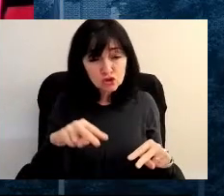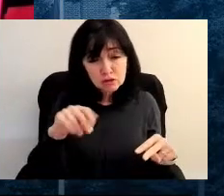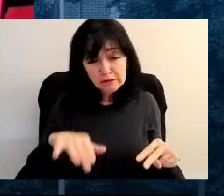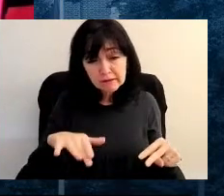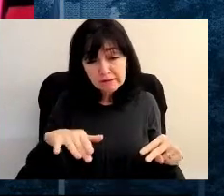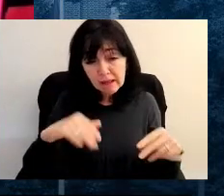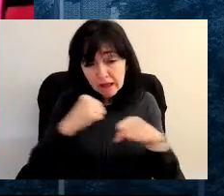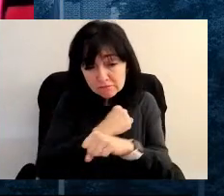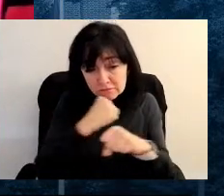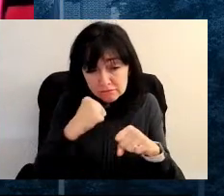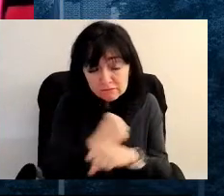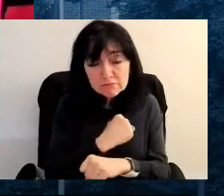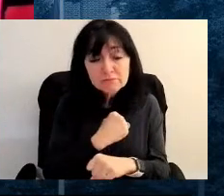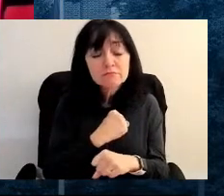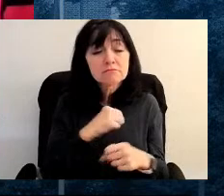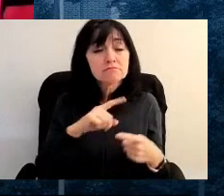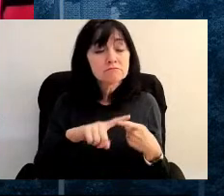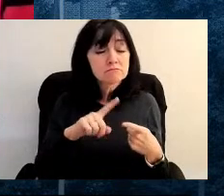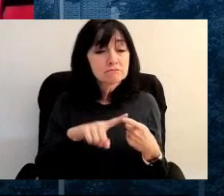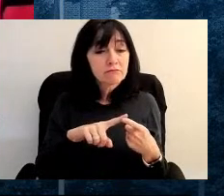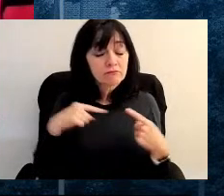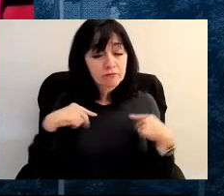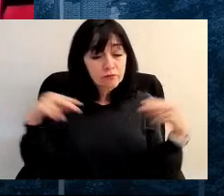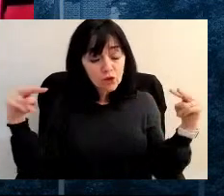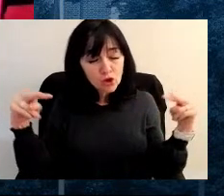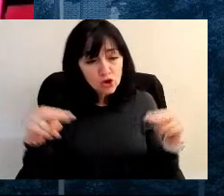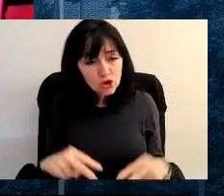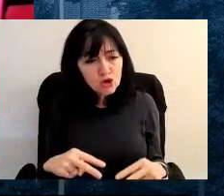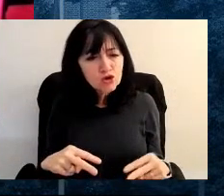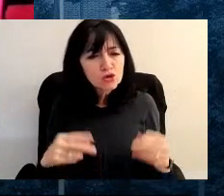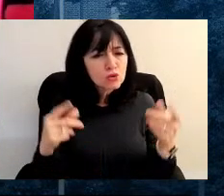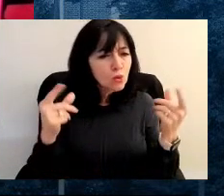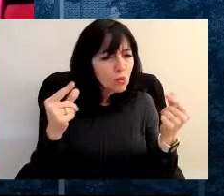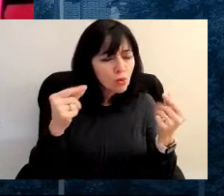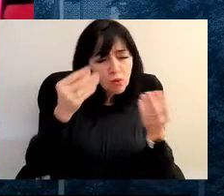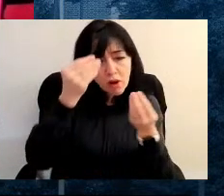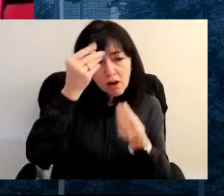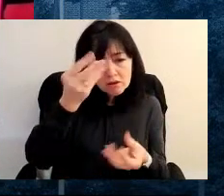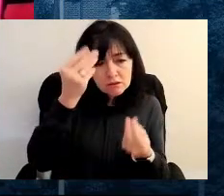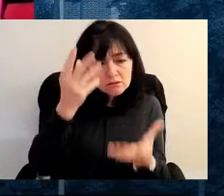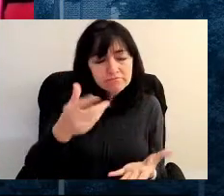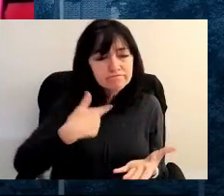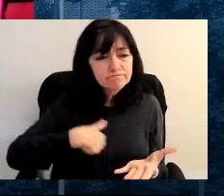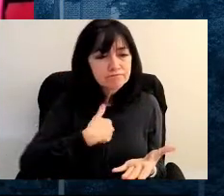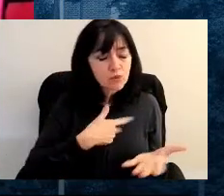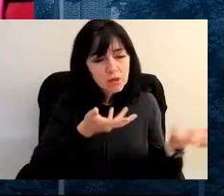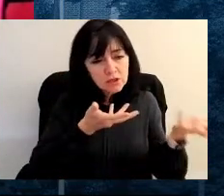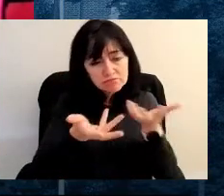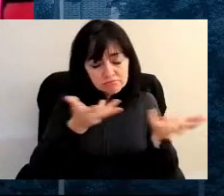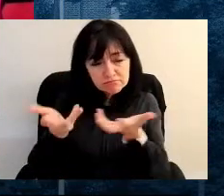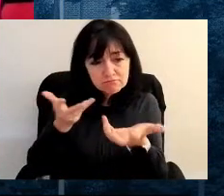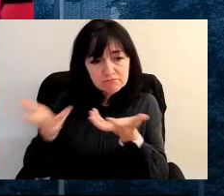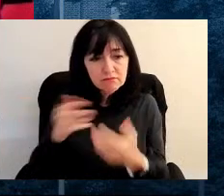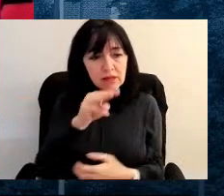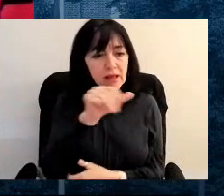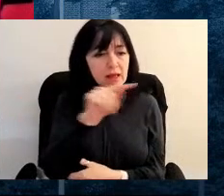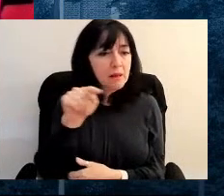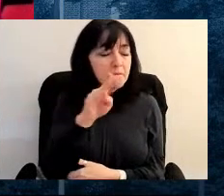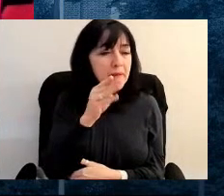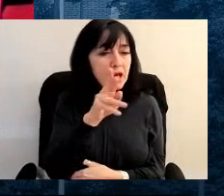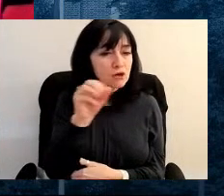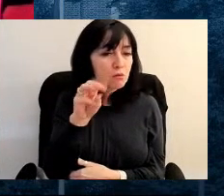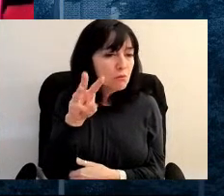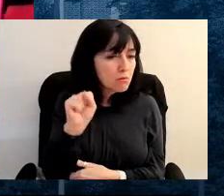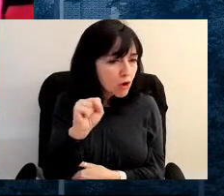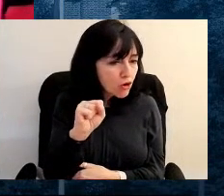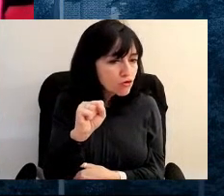well as the conversations that we're having with superintendents. So Matt Burrows, who was the chief of the chiefs this year